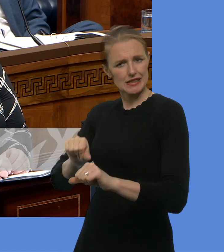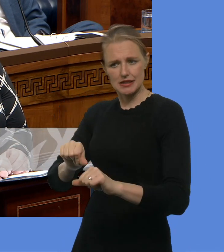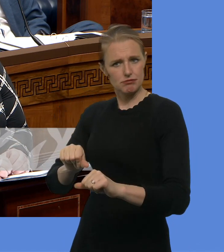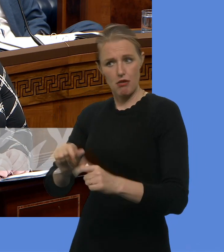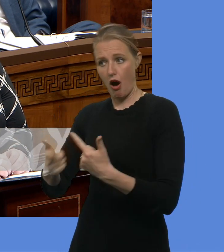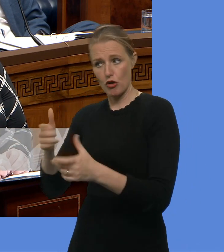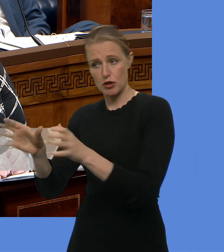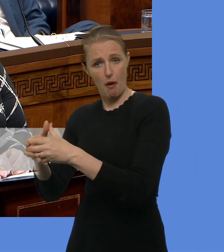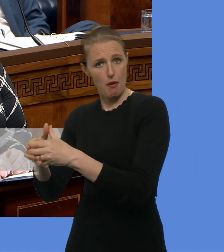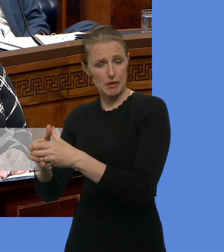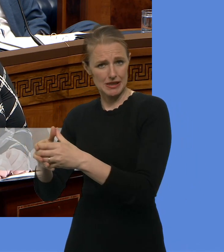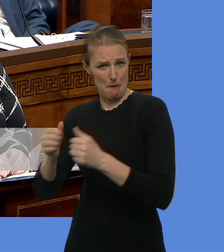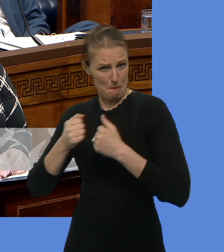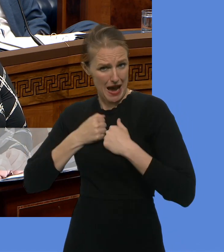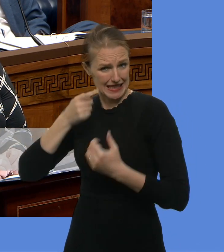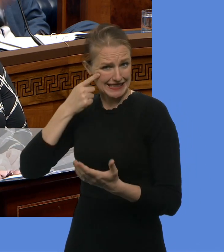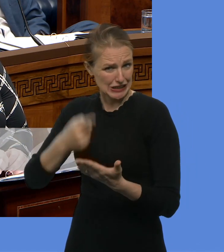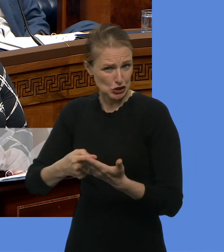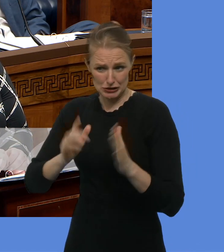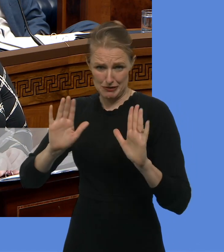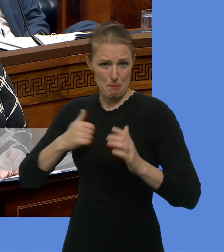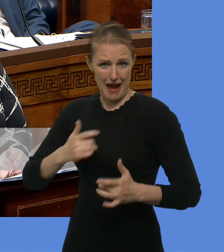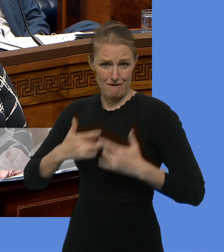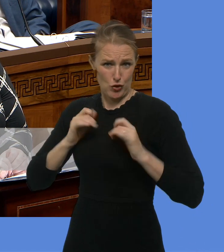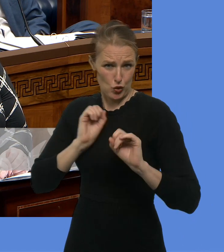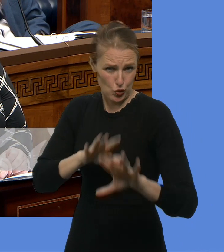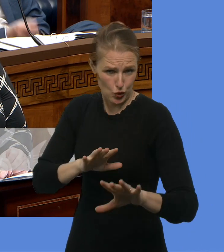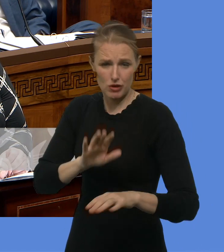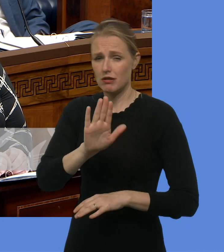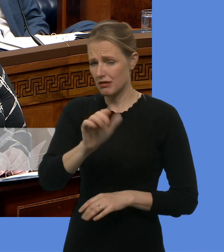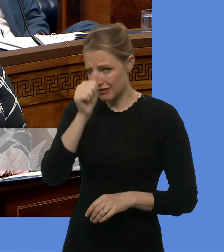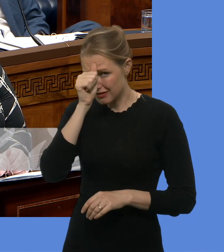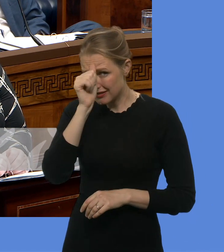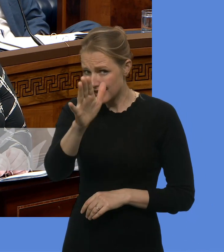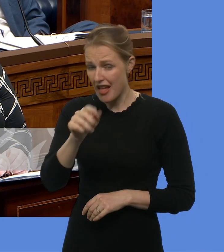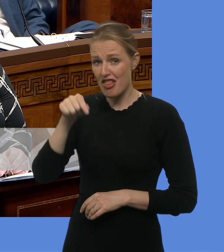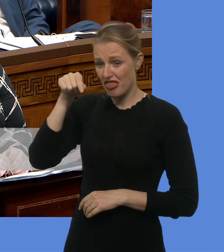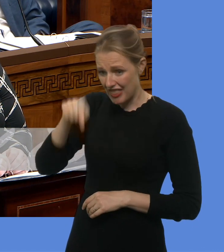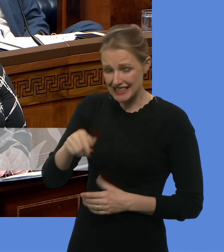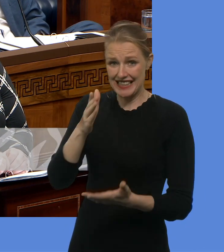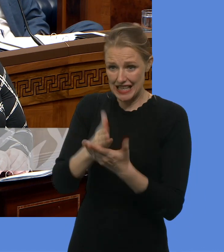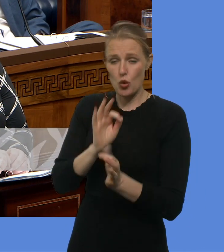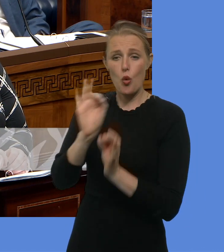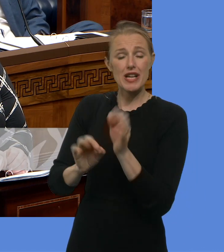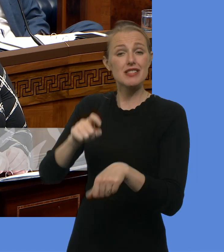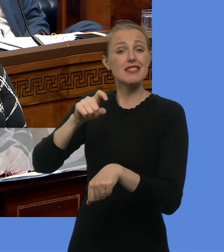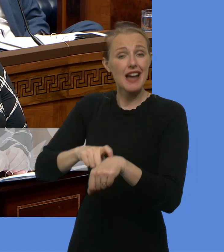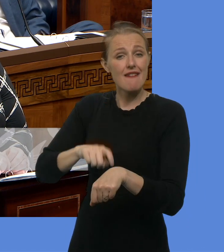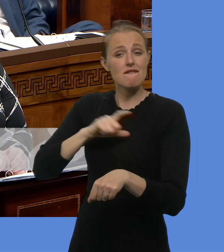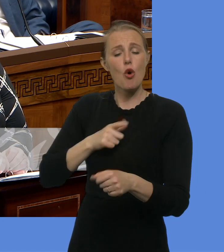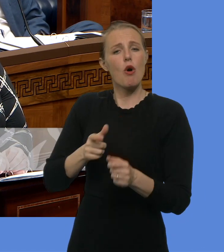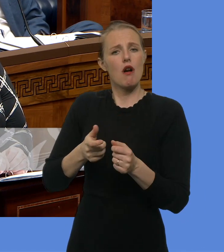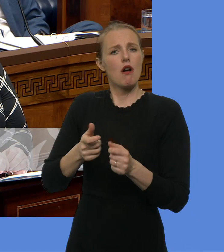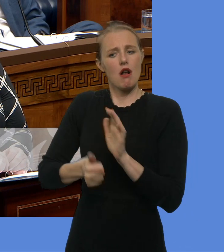departments. And I would also gently remind the member, this is question time for the Department of Justice, not for the Leader of the Alliance Party. If he wishes to ask me